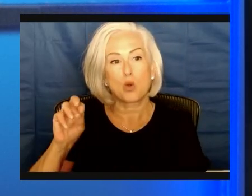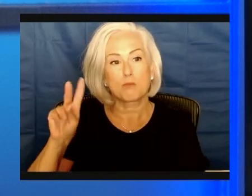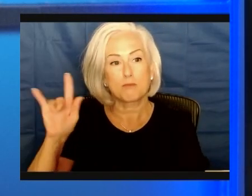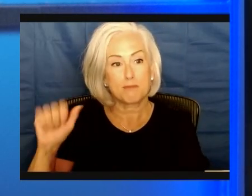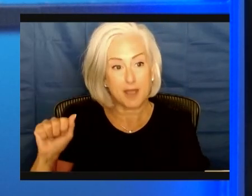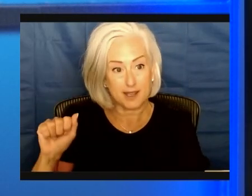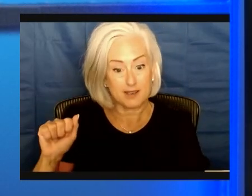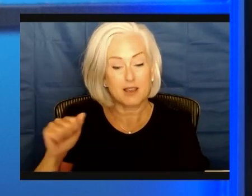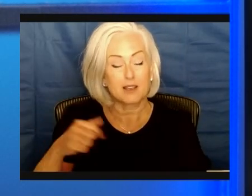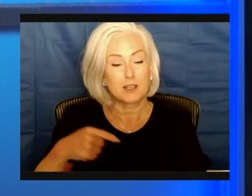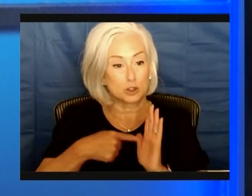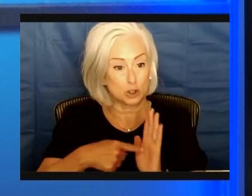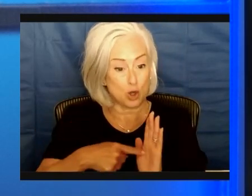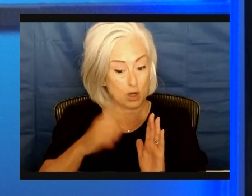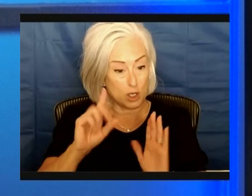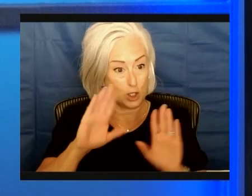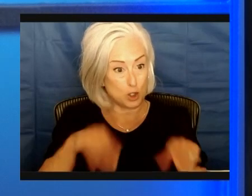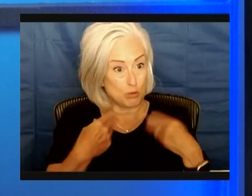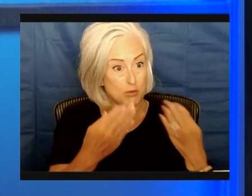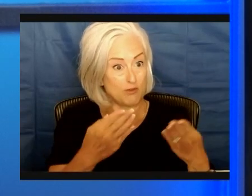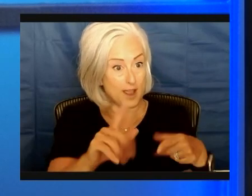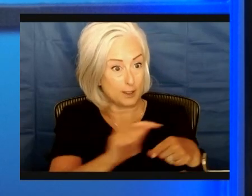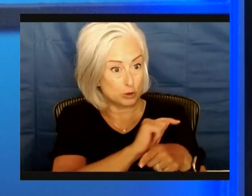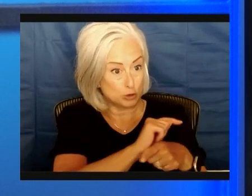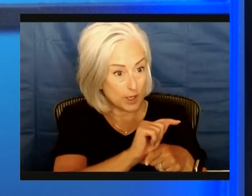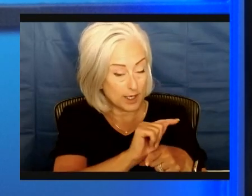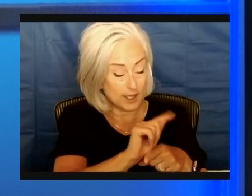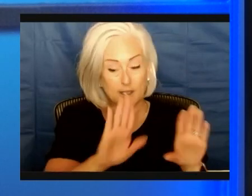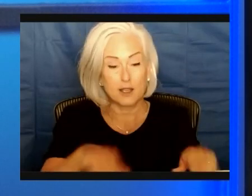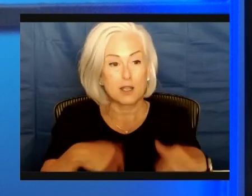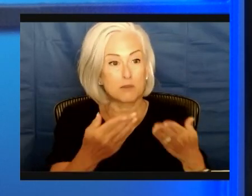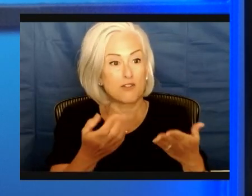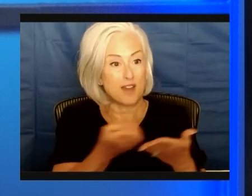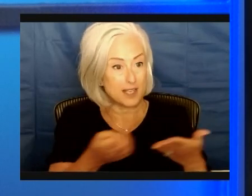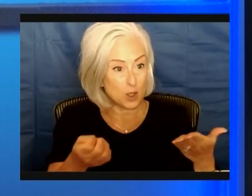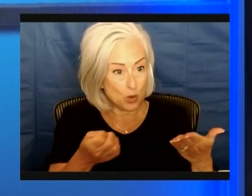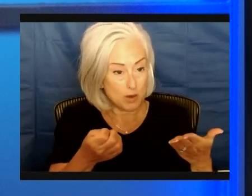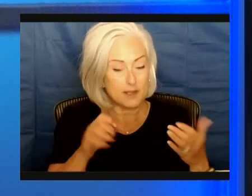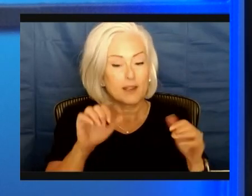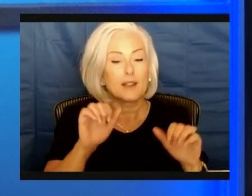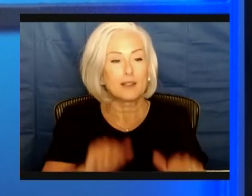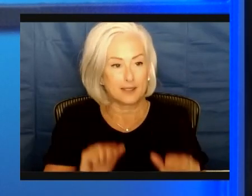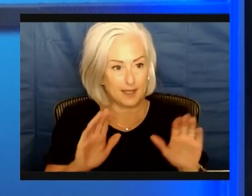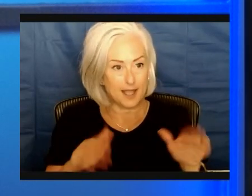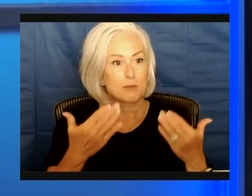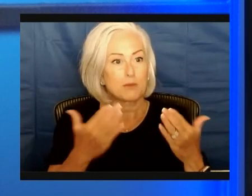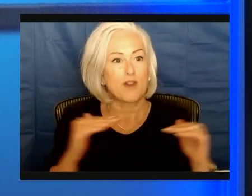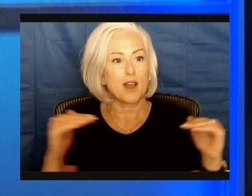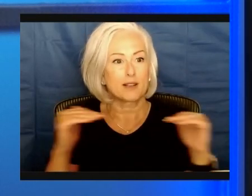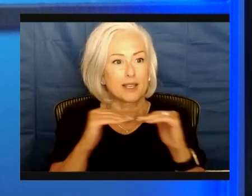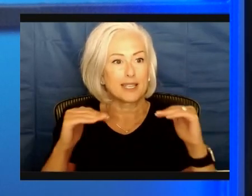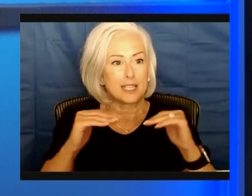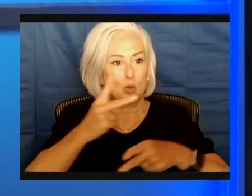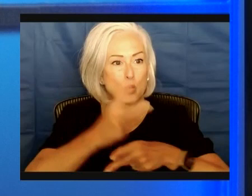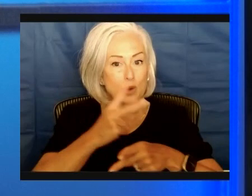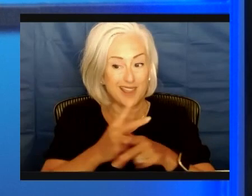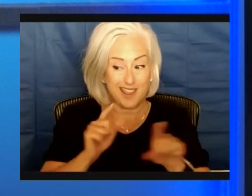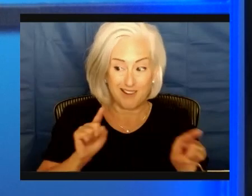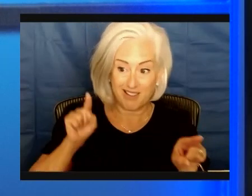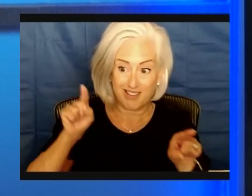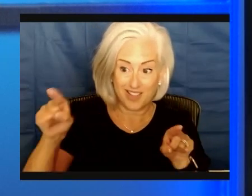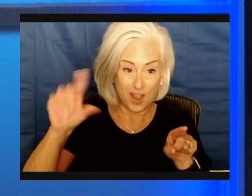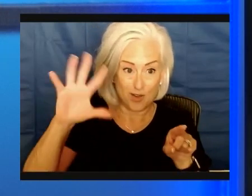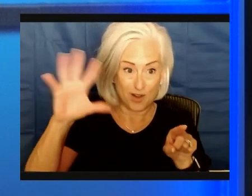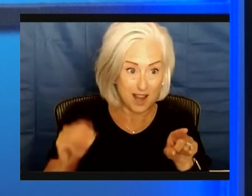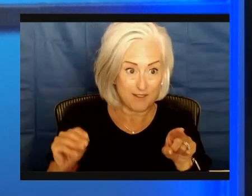provide adequate equipment, you can deliver the same level of care in these parts of the world as you can here. So it's